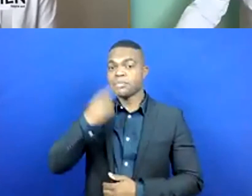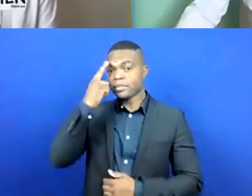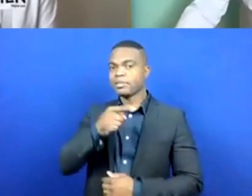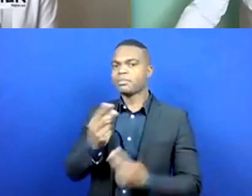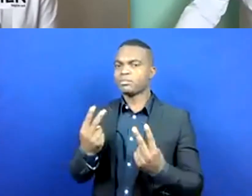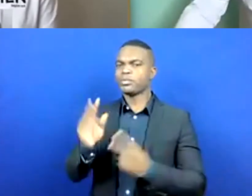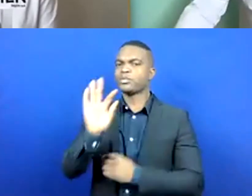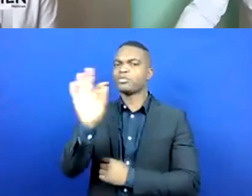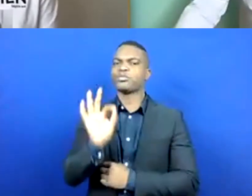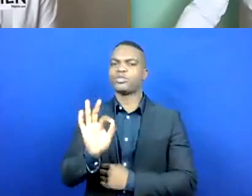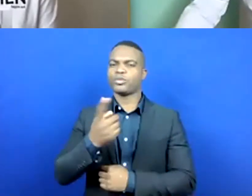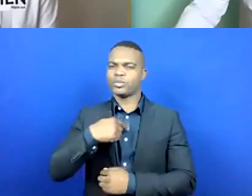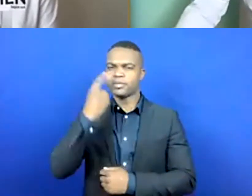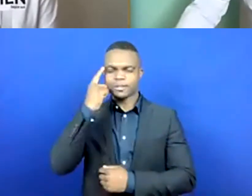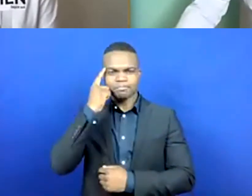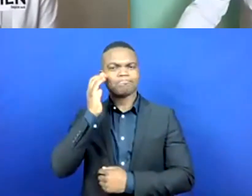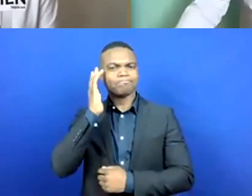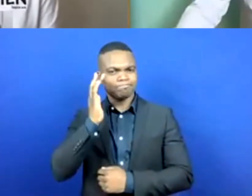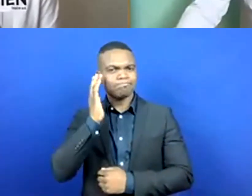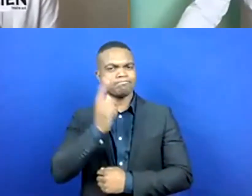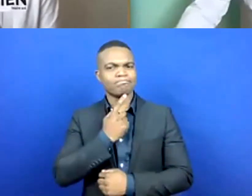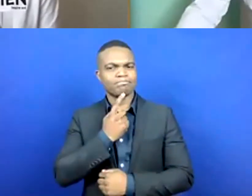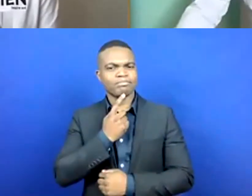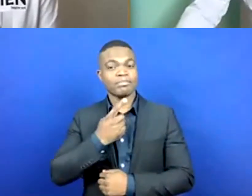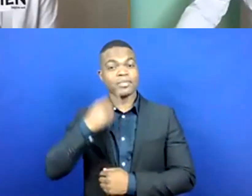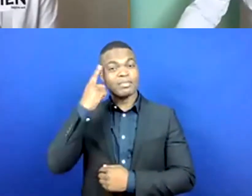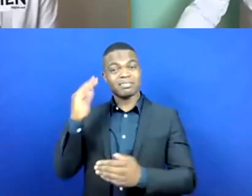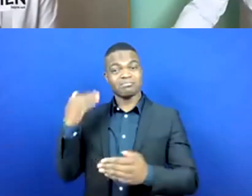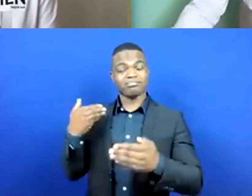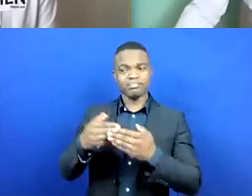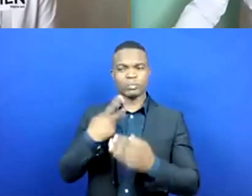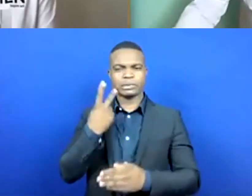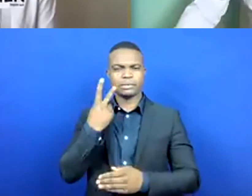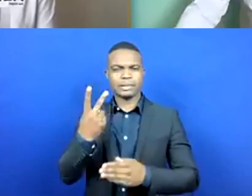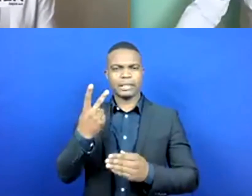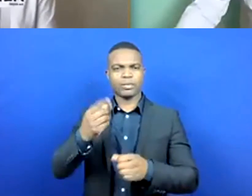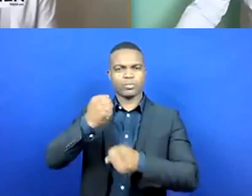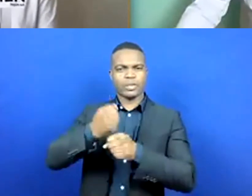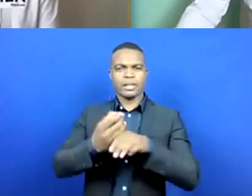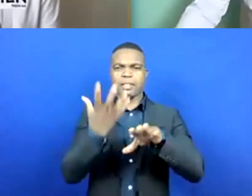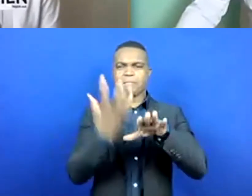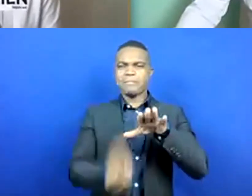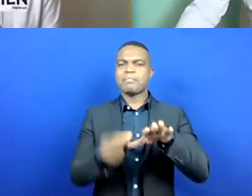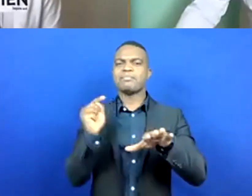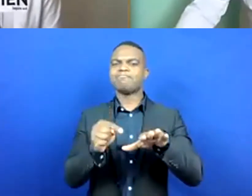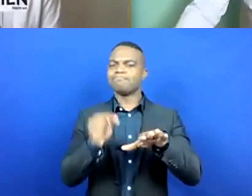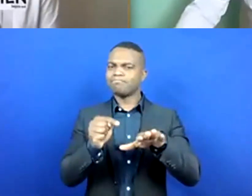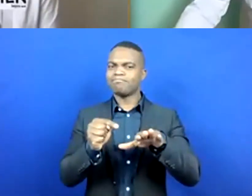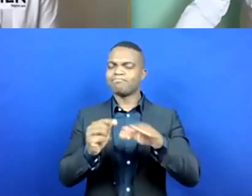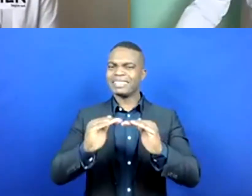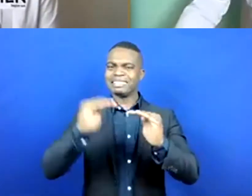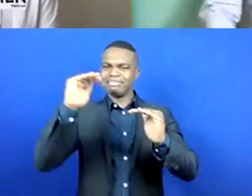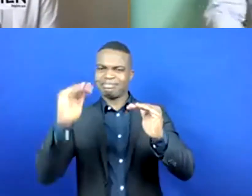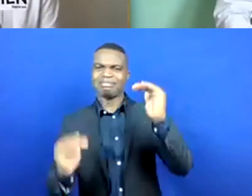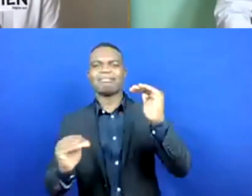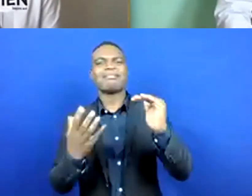there, have been enlarged by the pandemic, absolutely. And as always, I